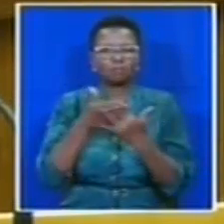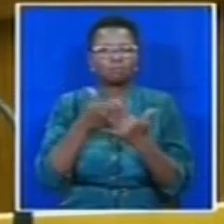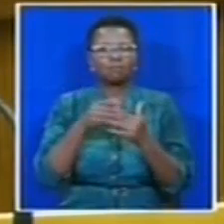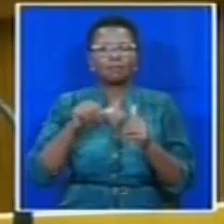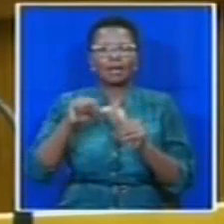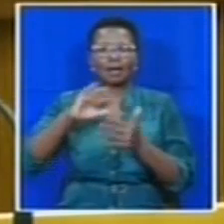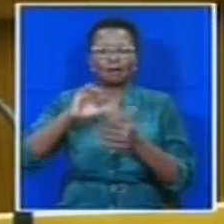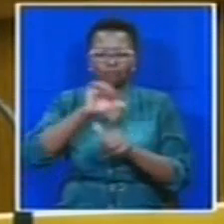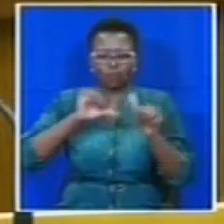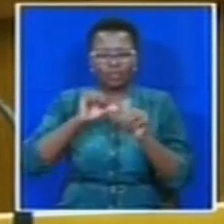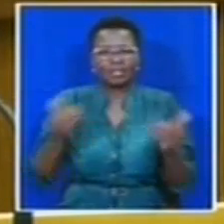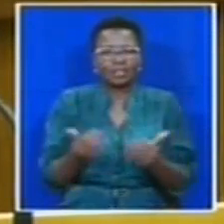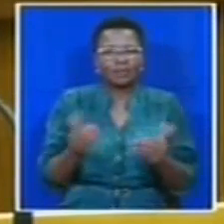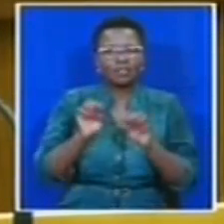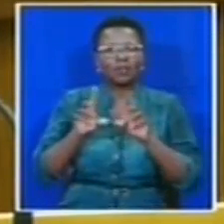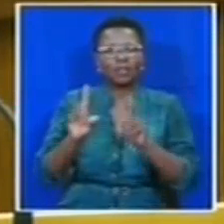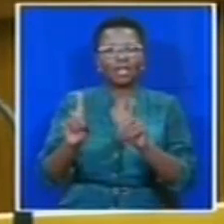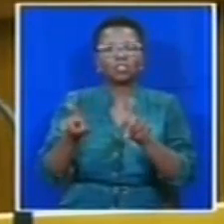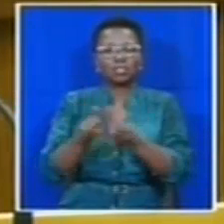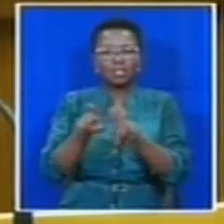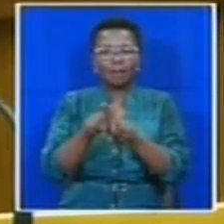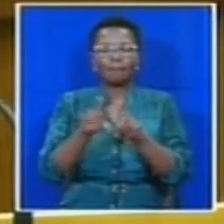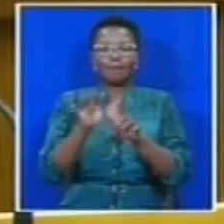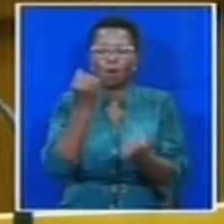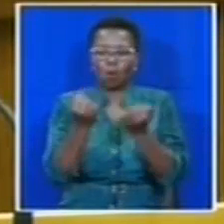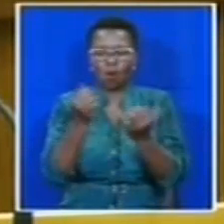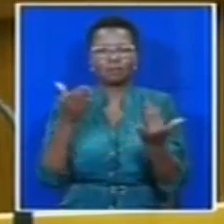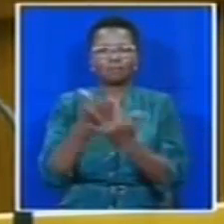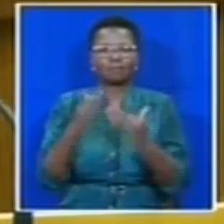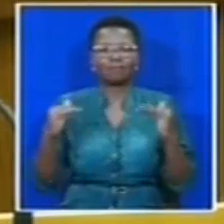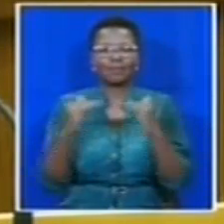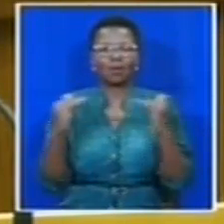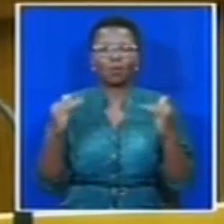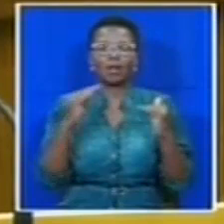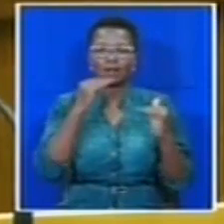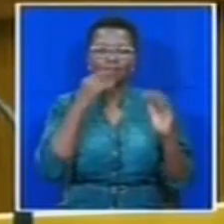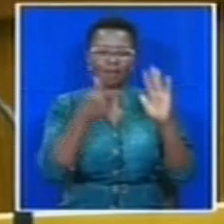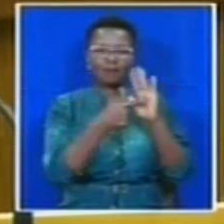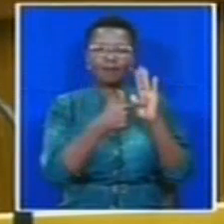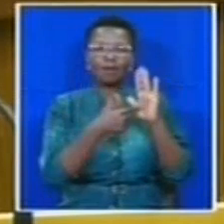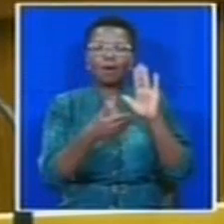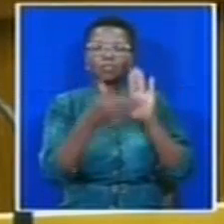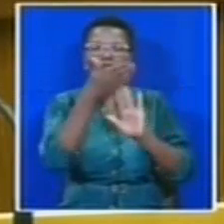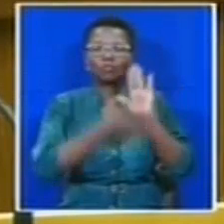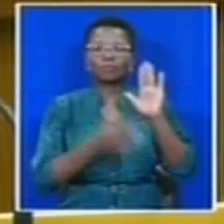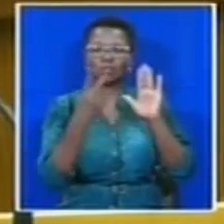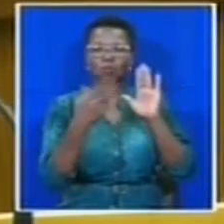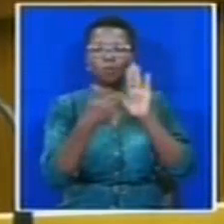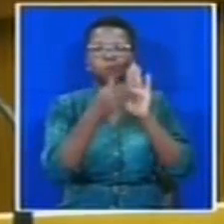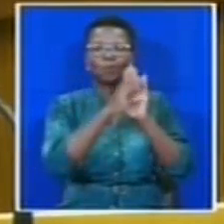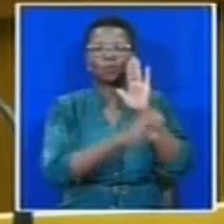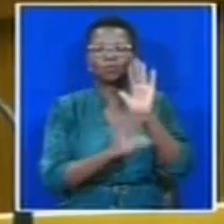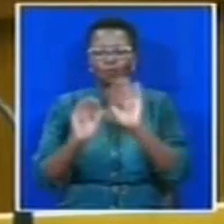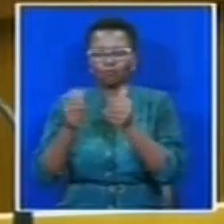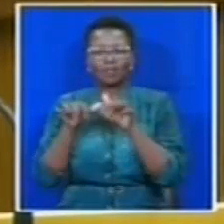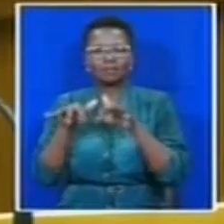services, education, and just administrative action are amongst the rights protected in Chapter 2. The values and